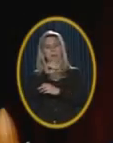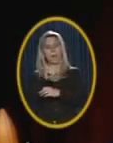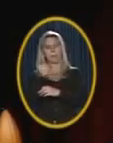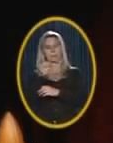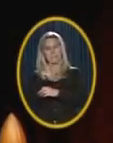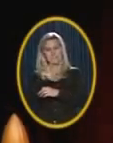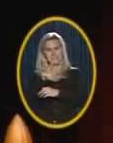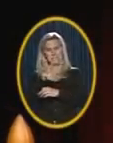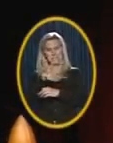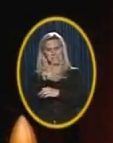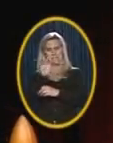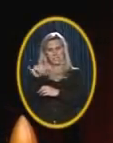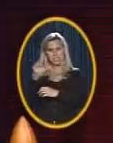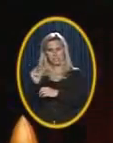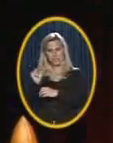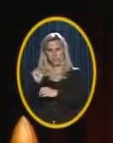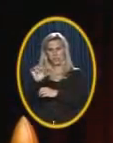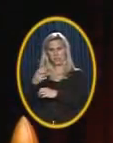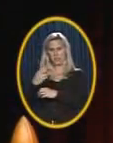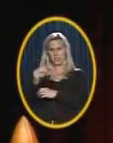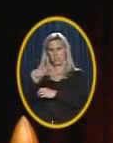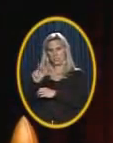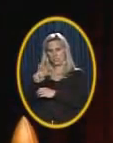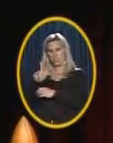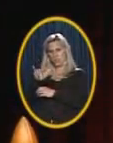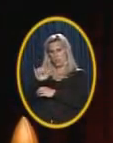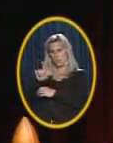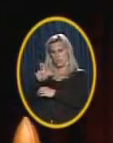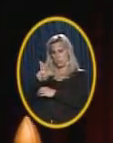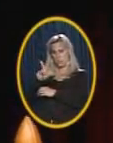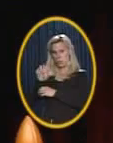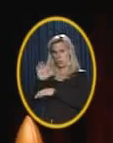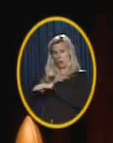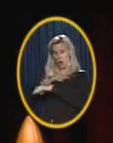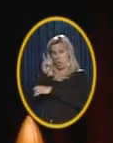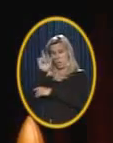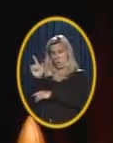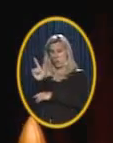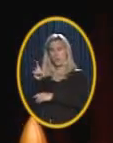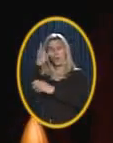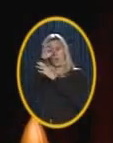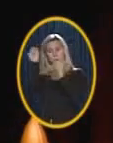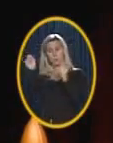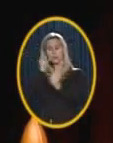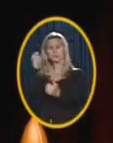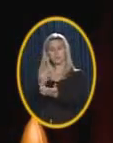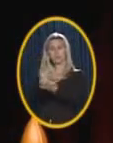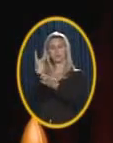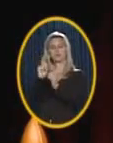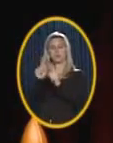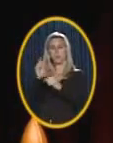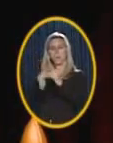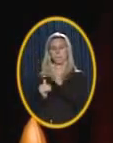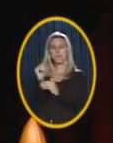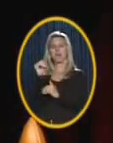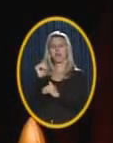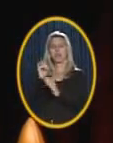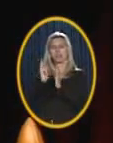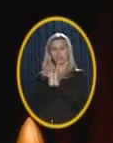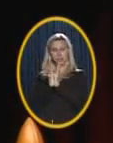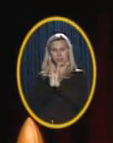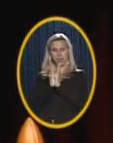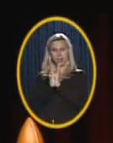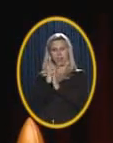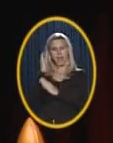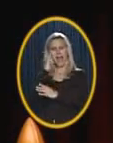when John and Charlie Duke were on the moon that Nixon gave approval for us to go build a space shuttle. And